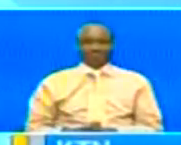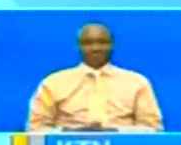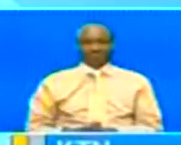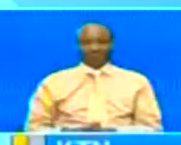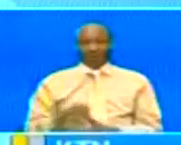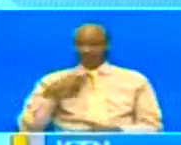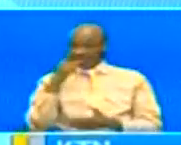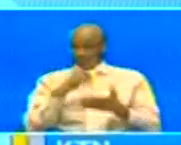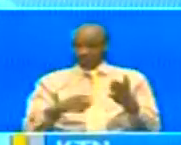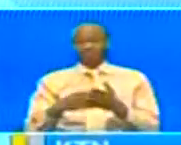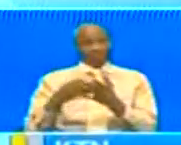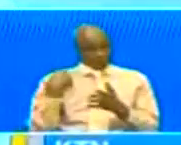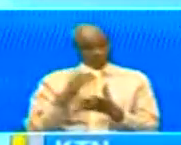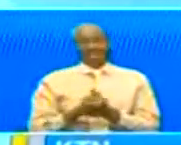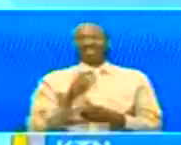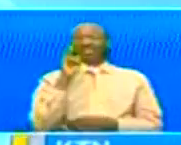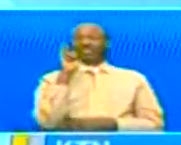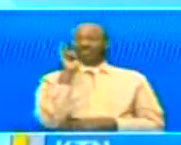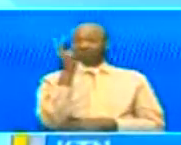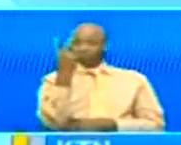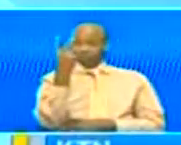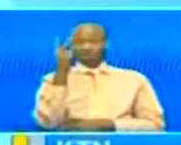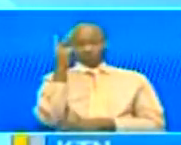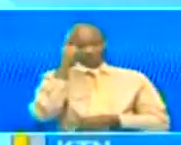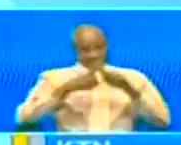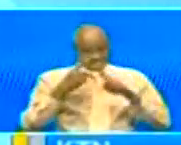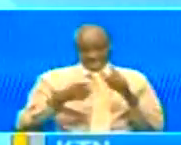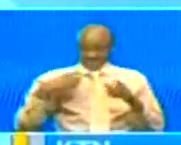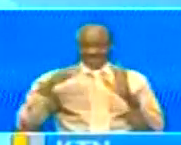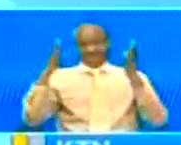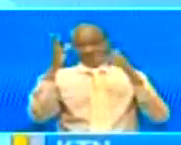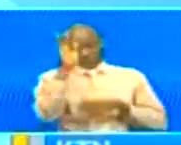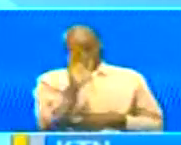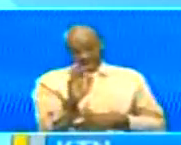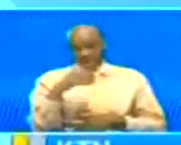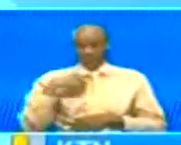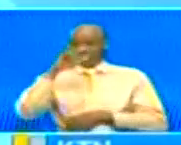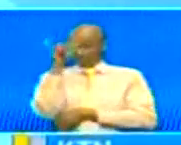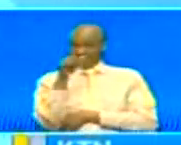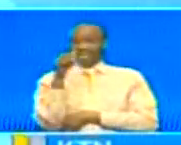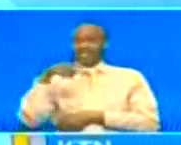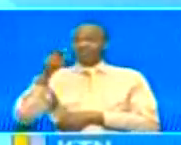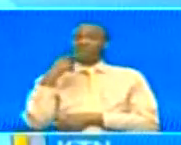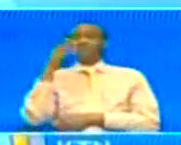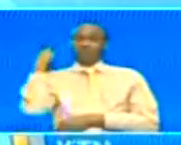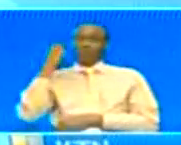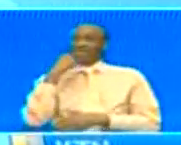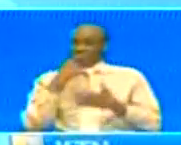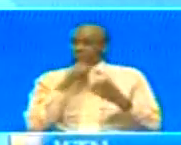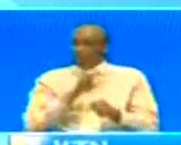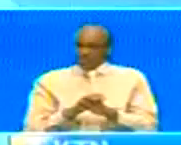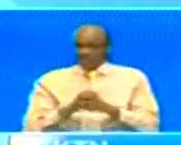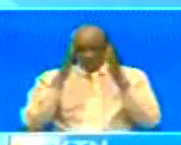Now, as you mentioned earlier, it is the second anniversary of Jubilee. When this government took over, they declared they would focus on what they